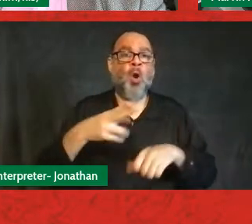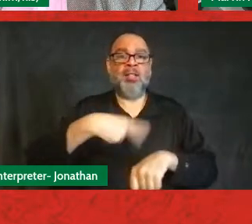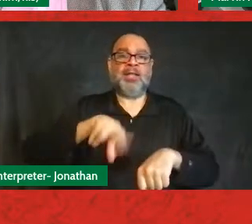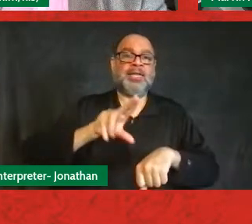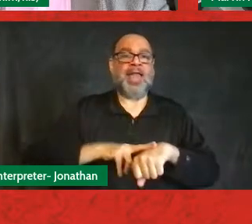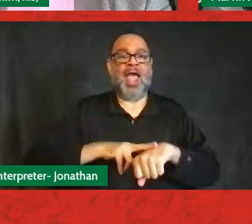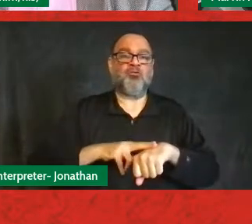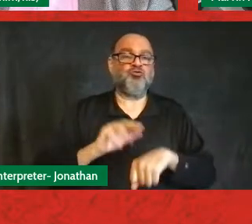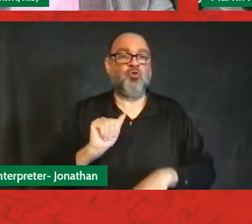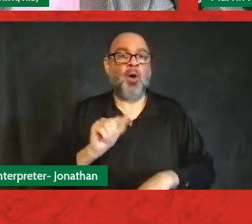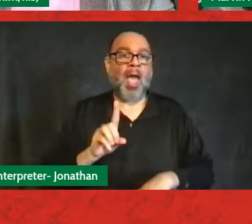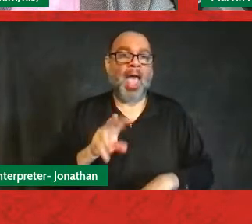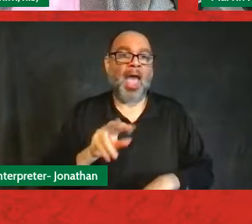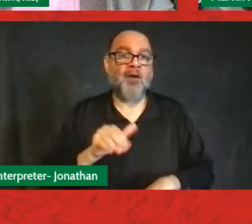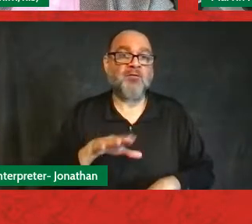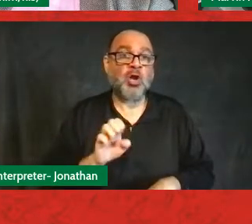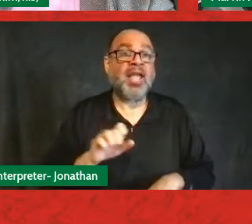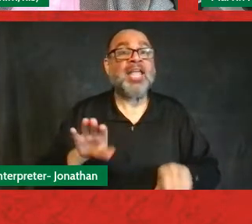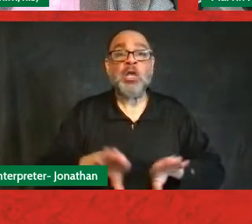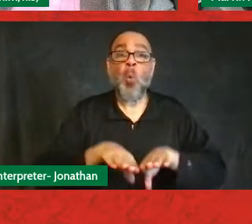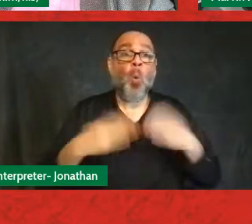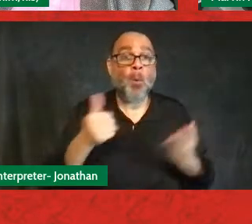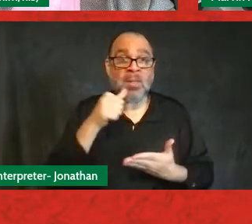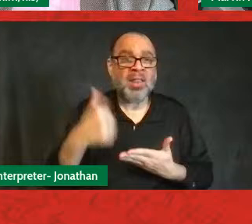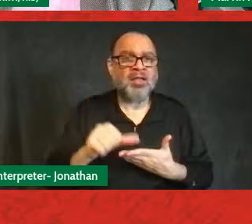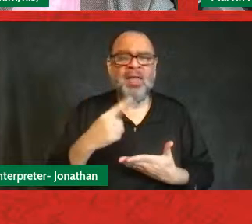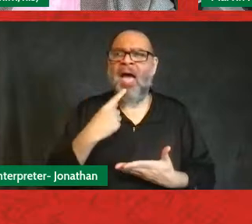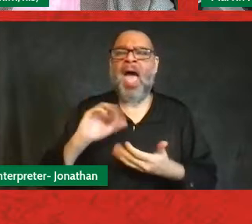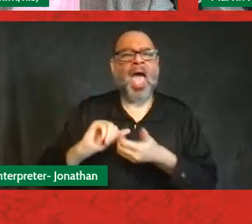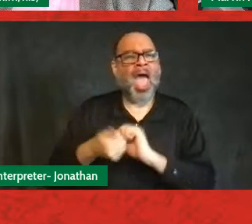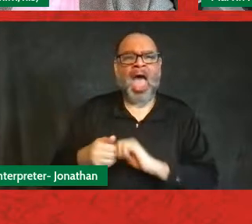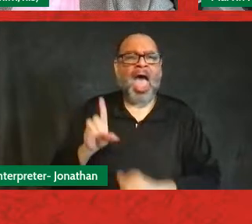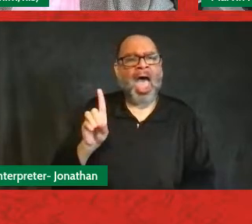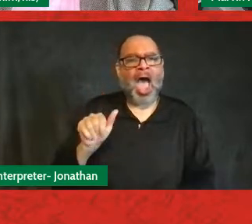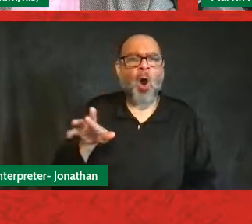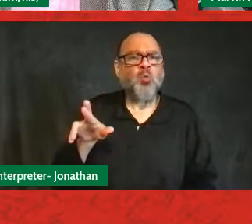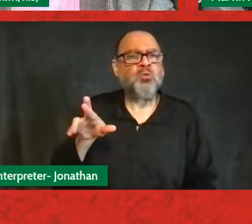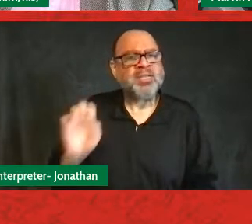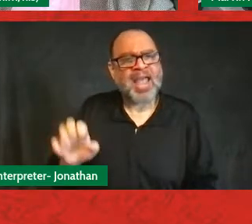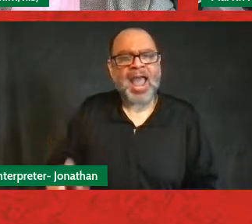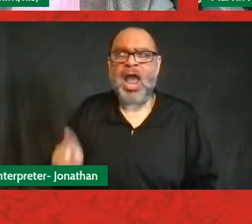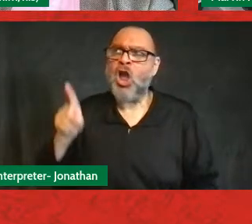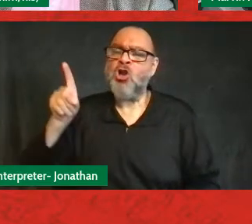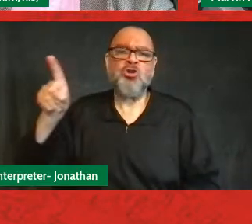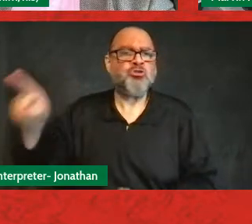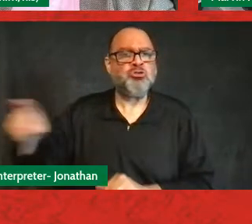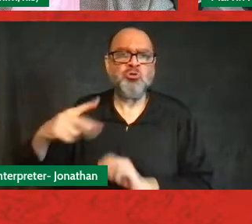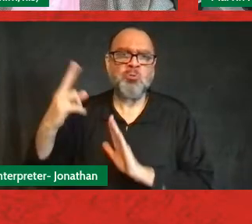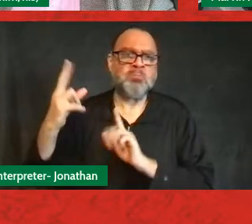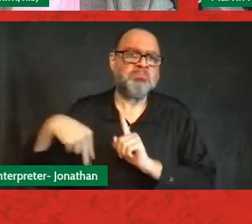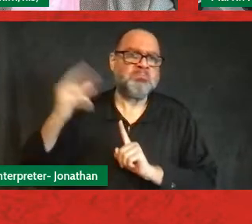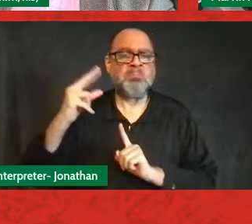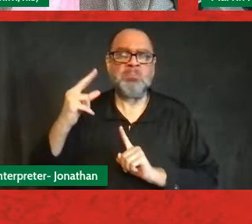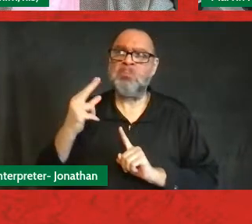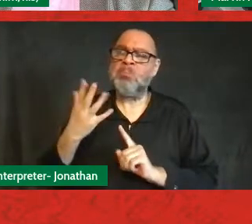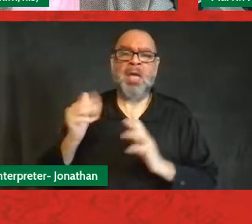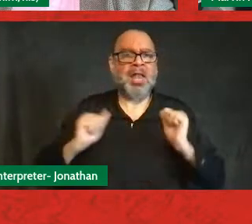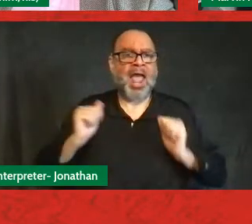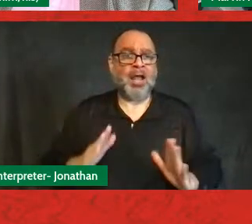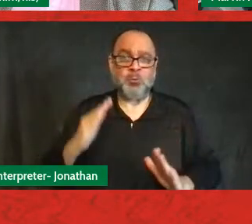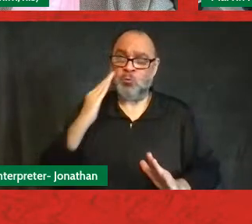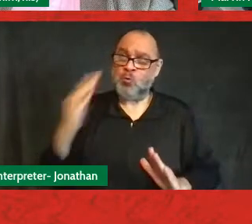letter to Charles Matthews saying, "How dare you defame a fellow actor? You know I perform my best material and you didn't